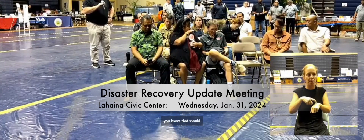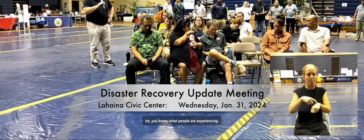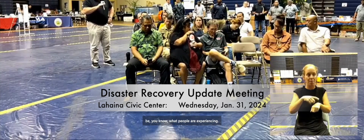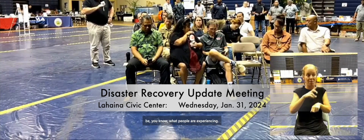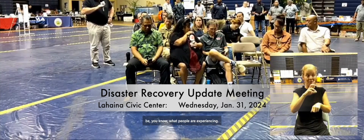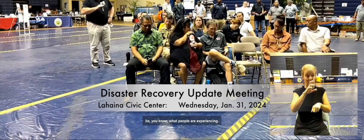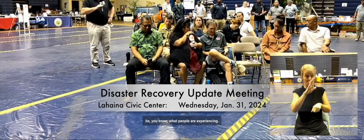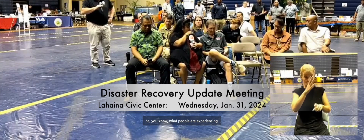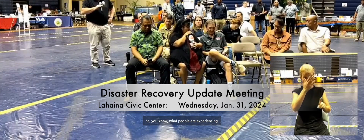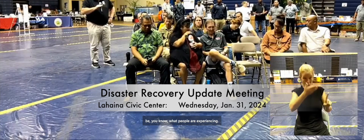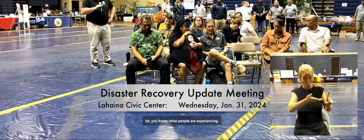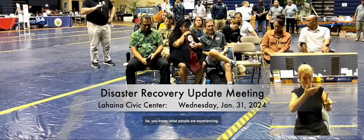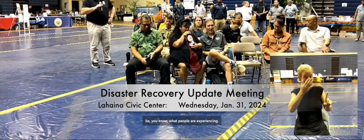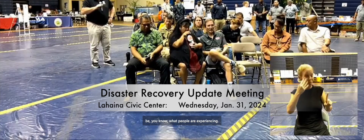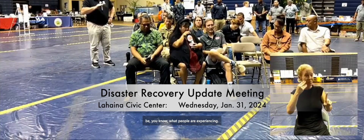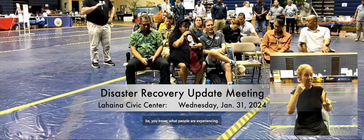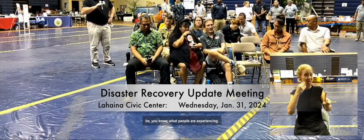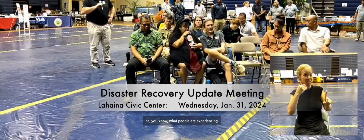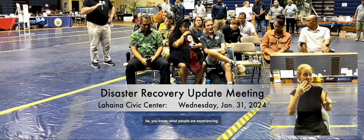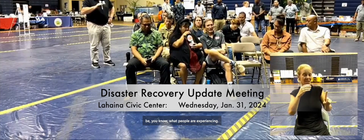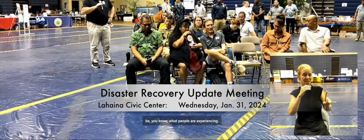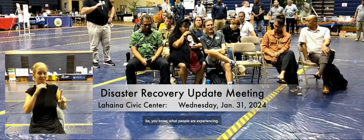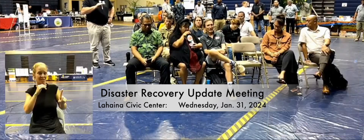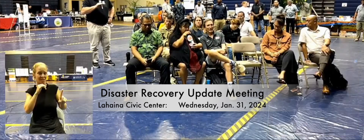be, what people are experiencing.